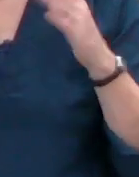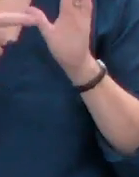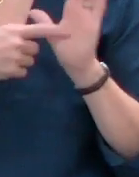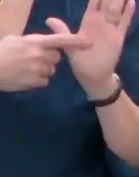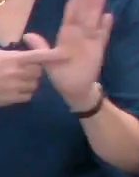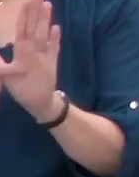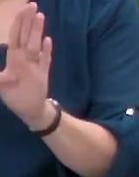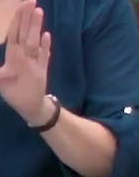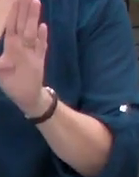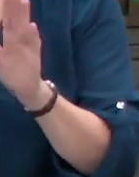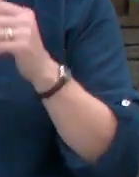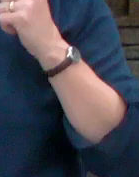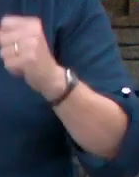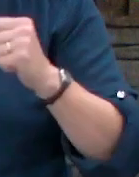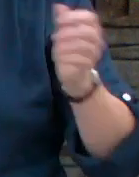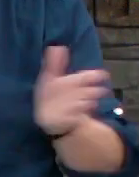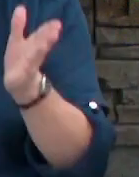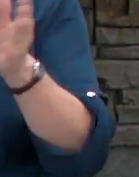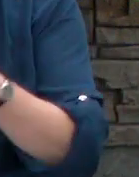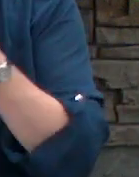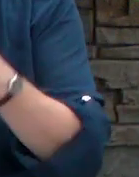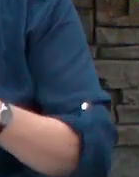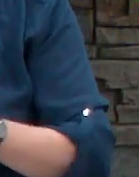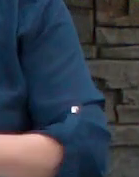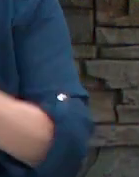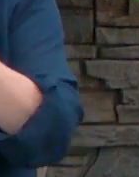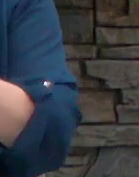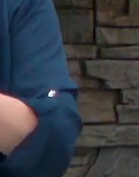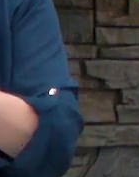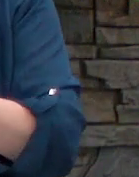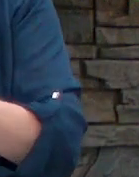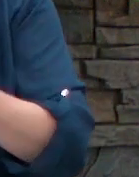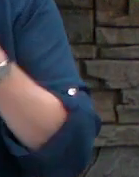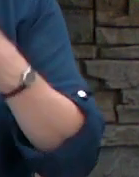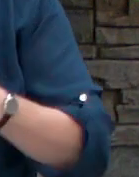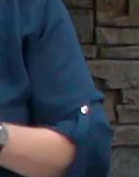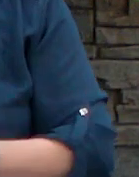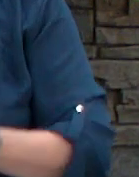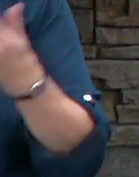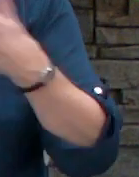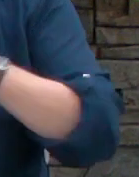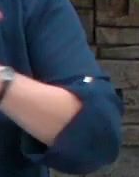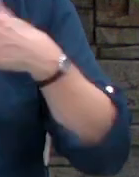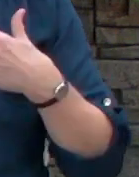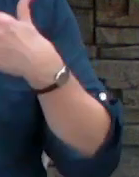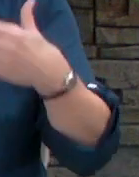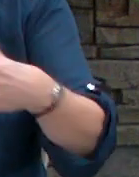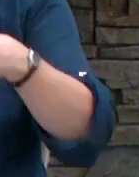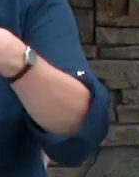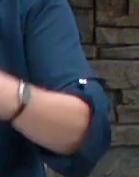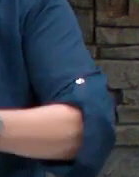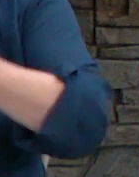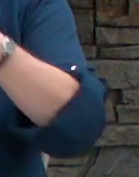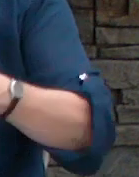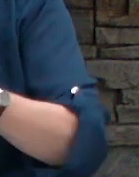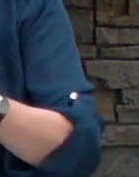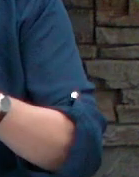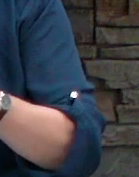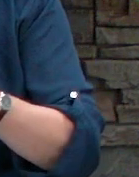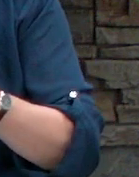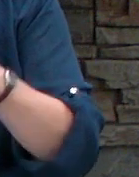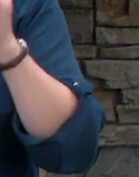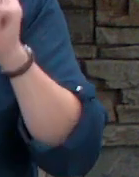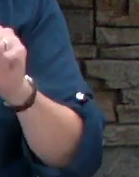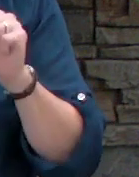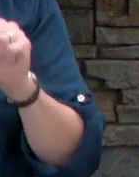strength and encouragement for all of us. I just pray for all of us today as we go forward into the world, that we